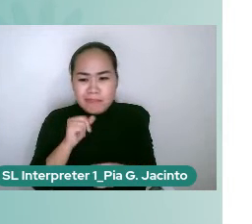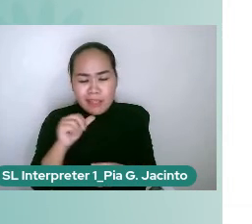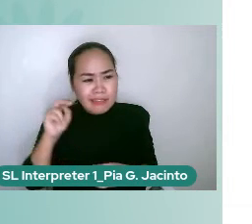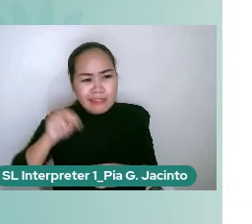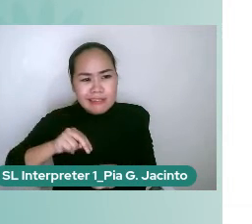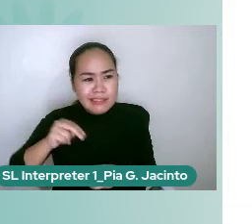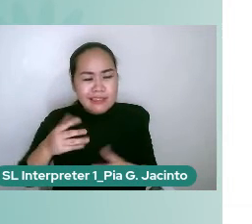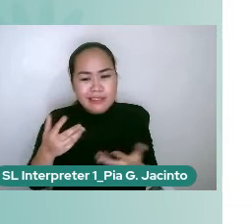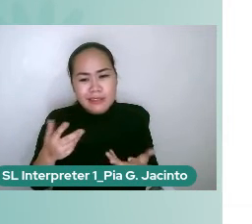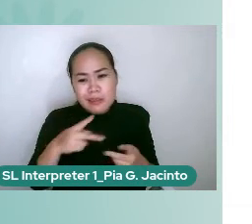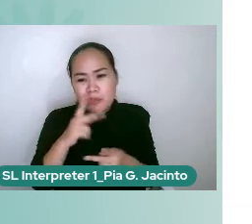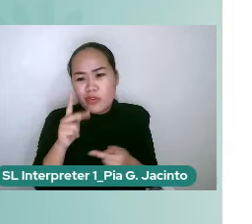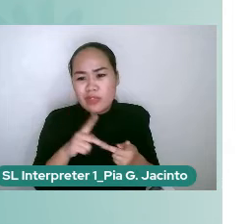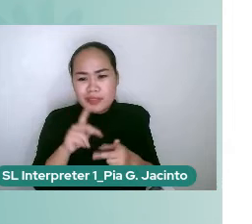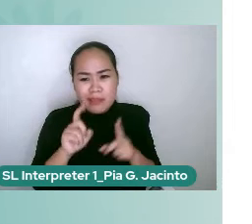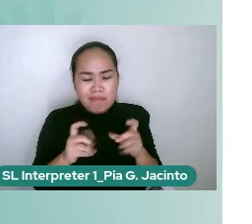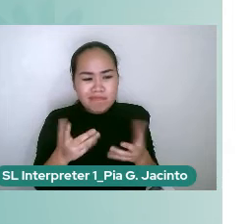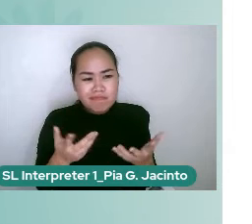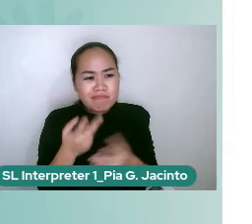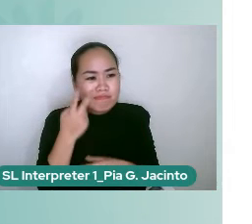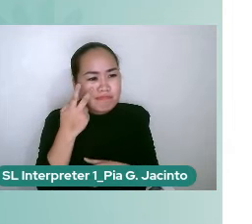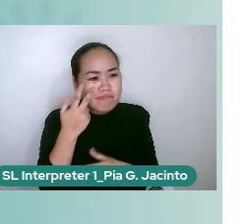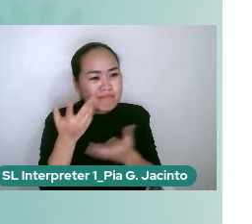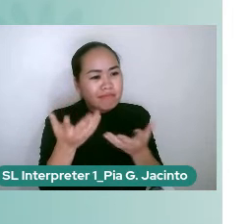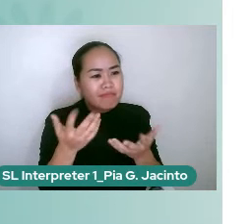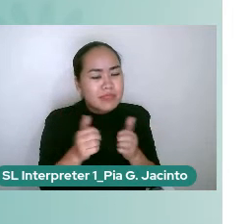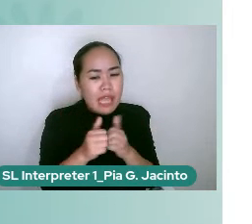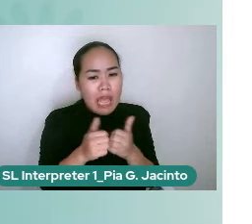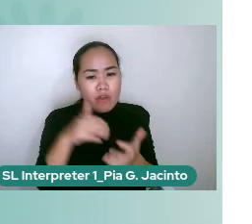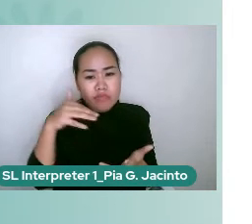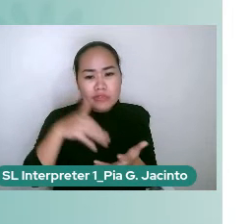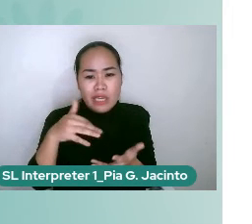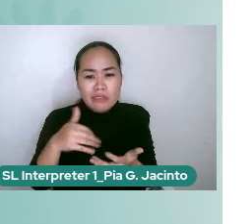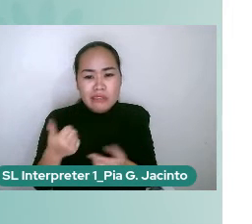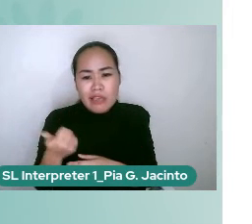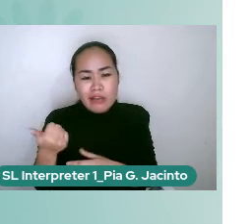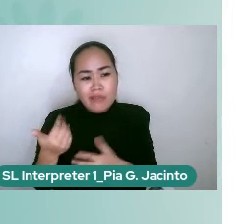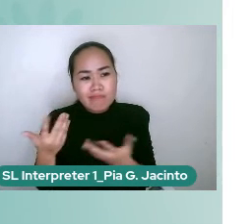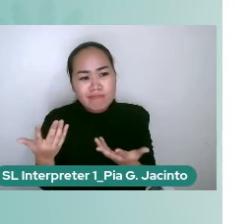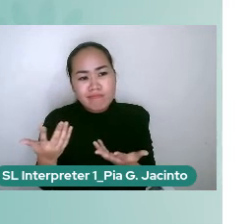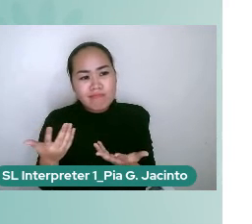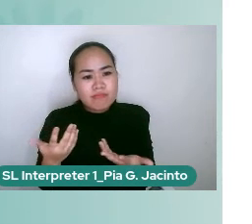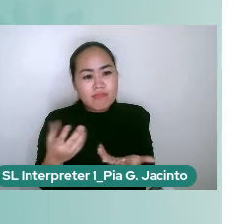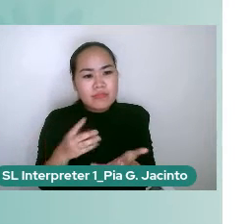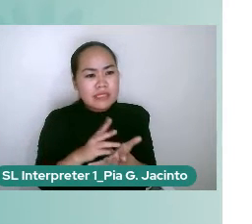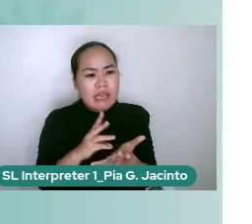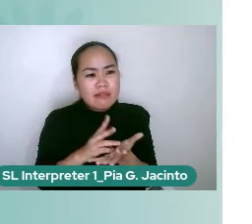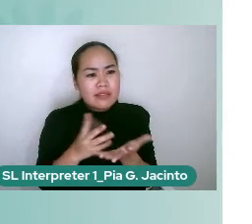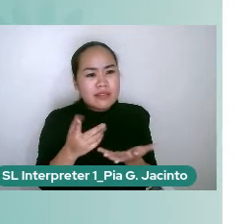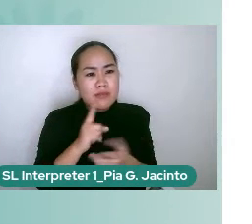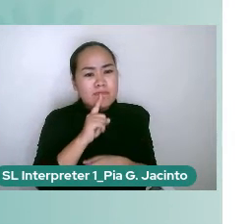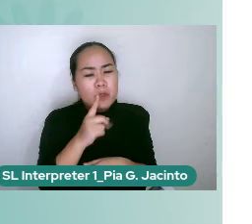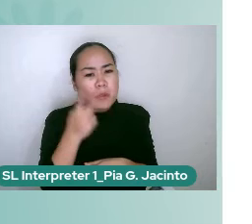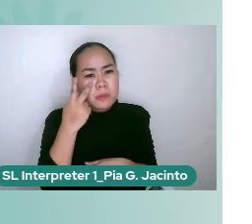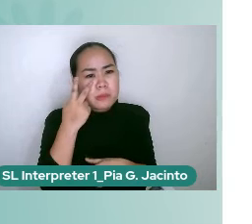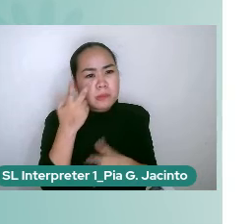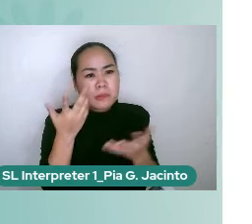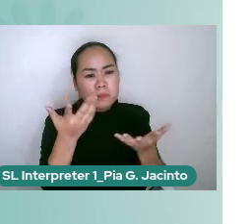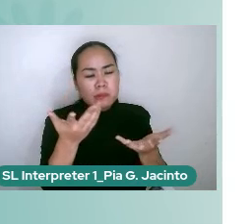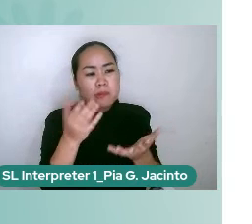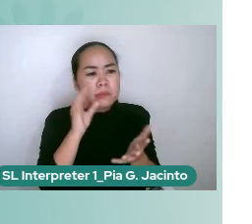exam. And I must say this is very similar to other studies in other settings. This is a very common show targets. In